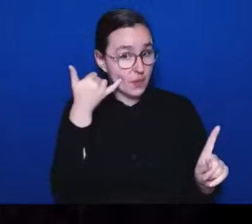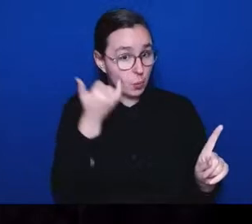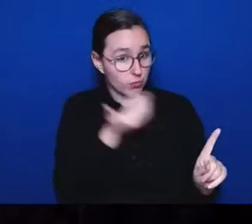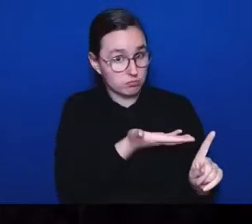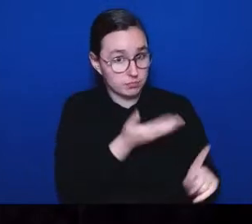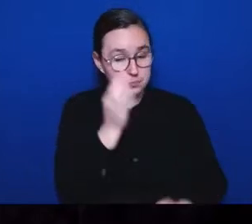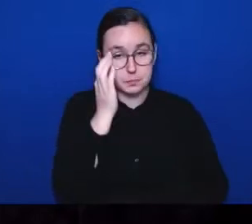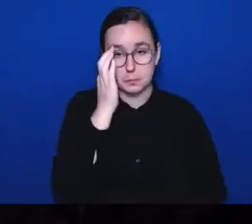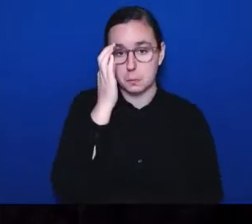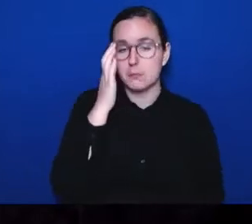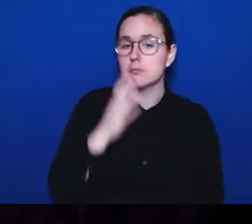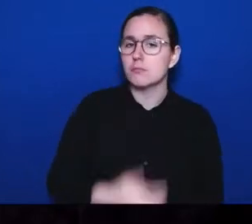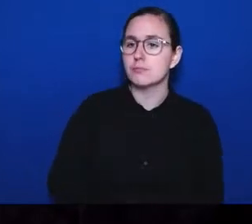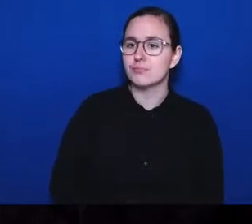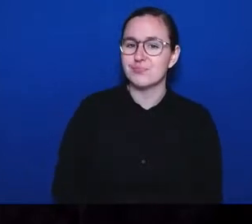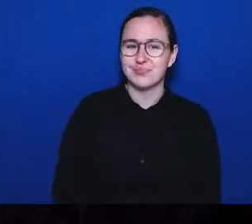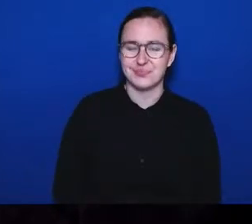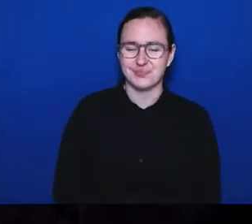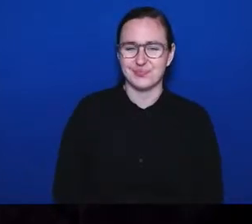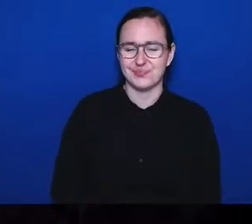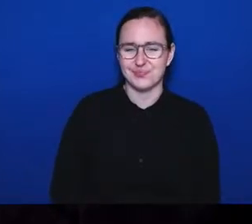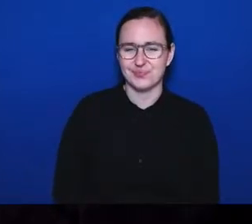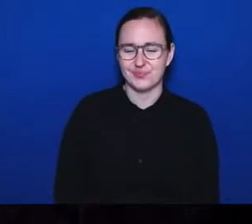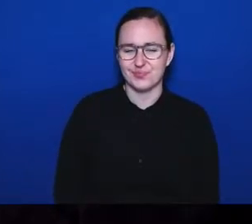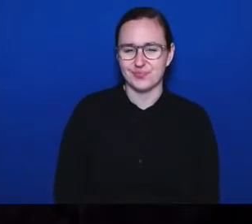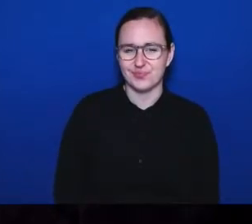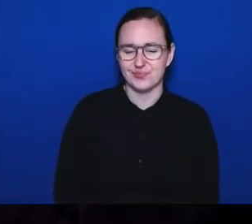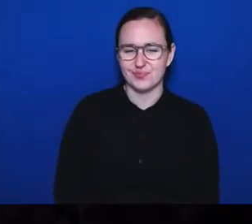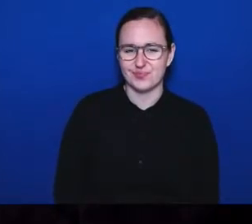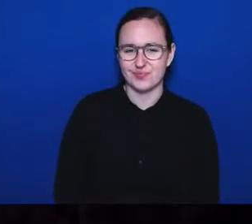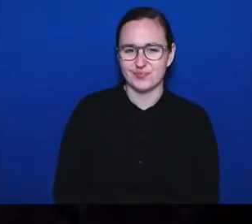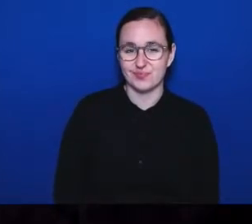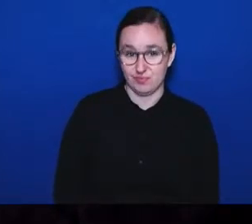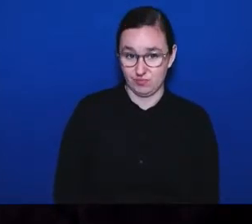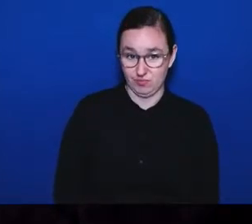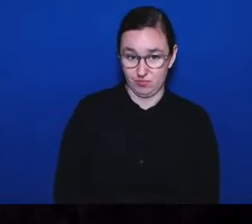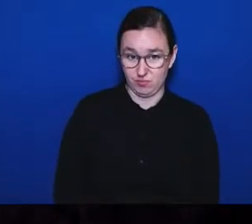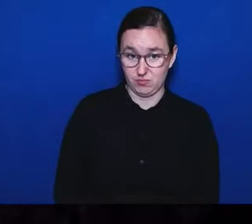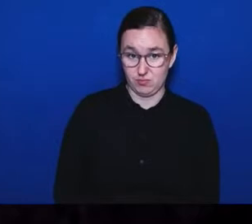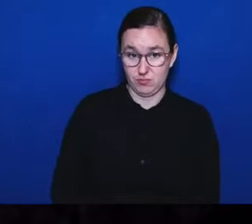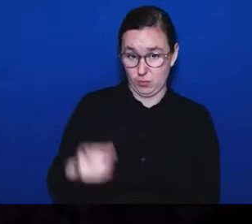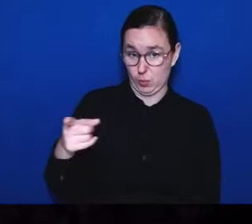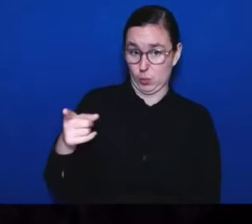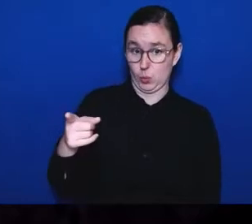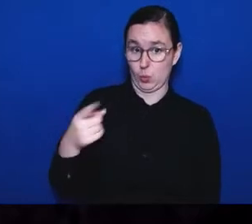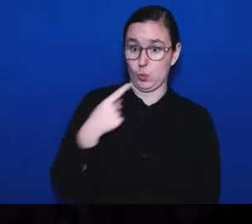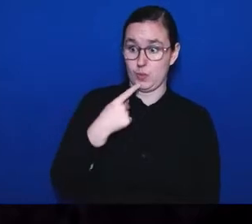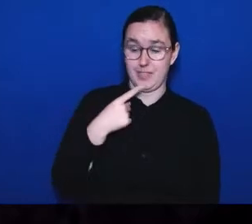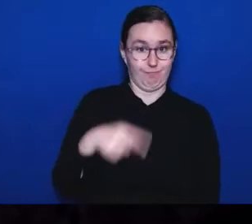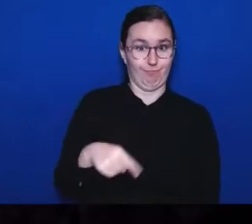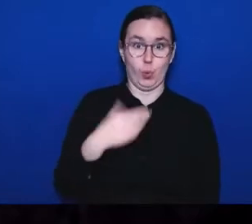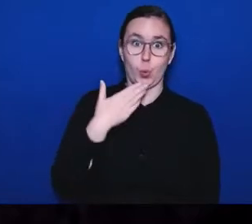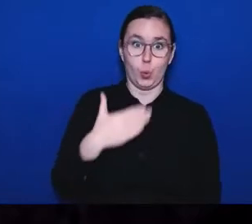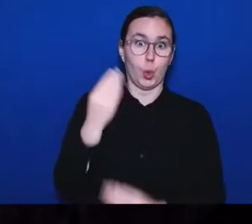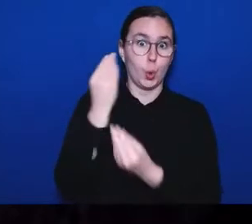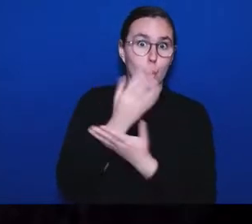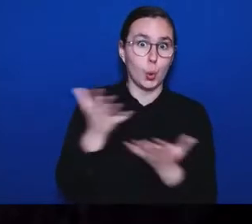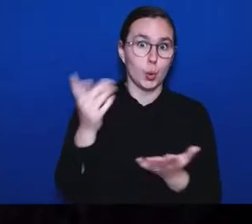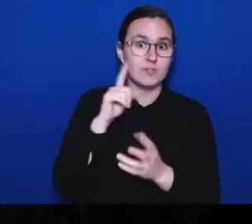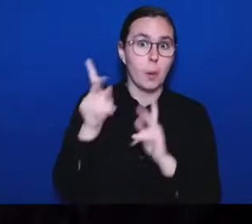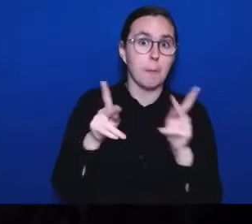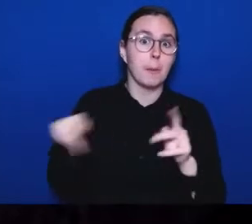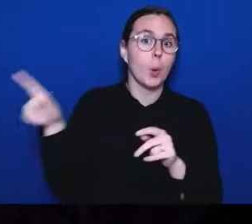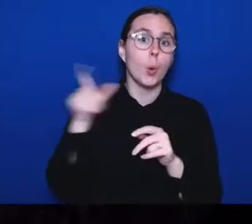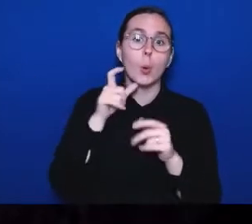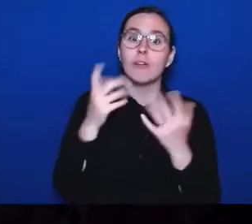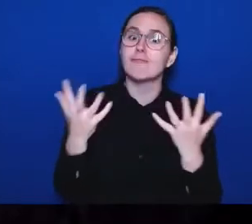Hi there. So you mentioned that this is good news for people who are waiting for a family doctor. Can you maybe provide that link